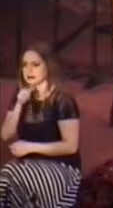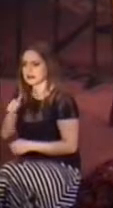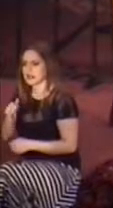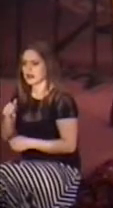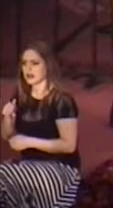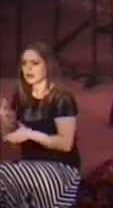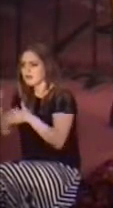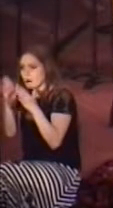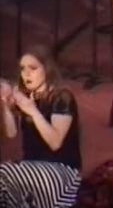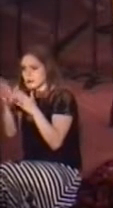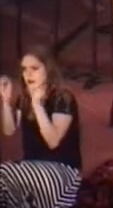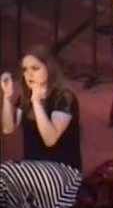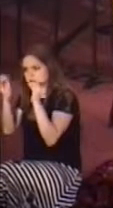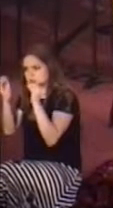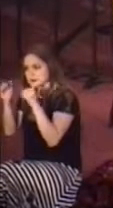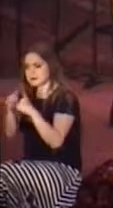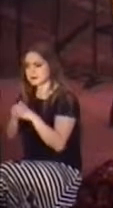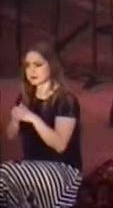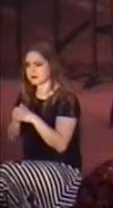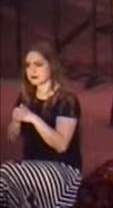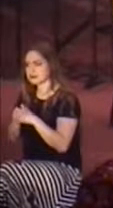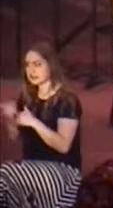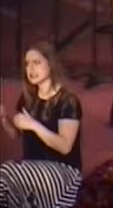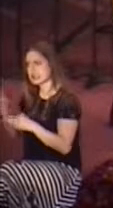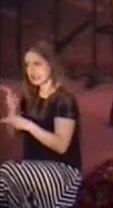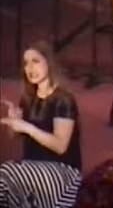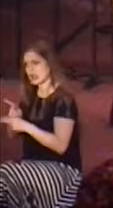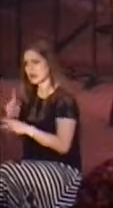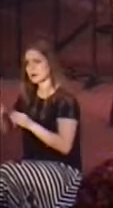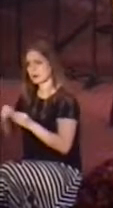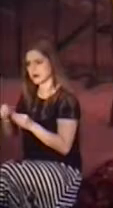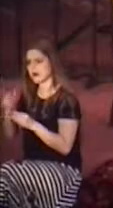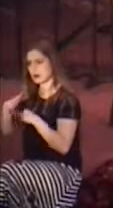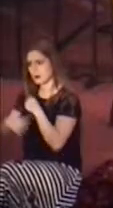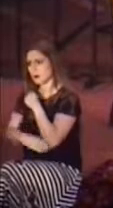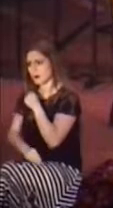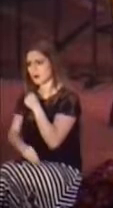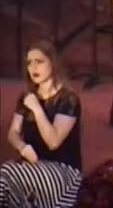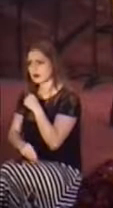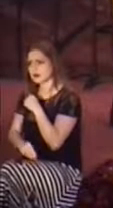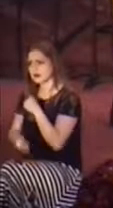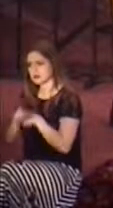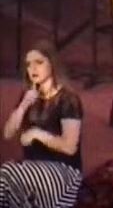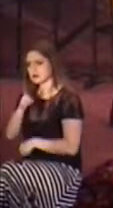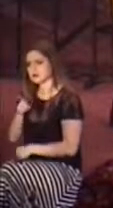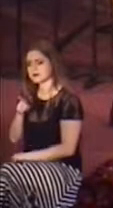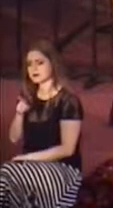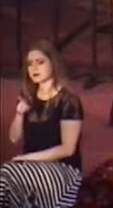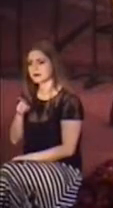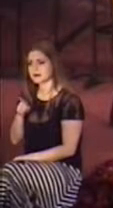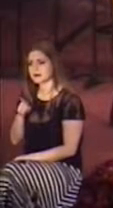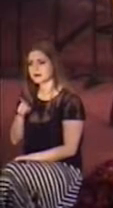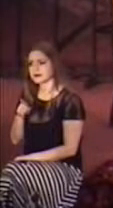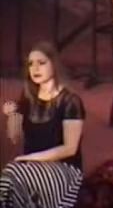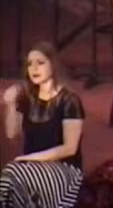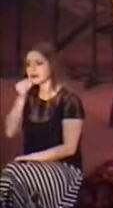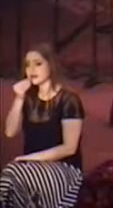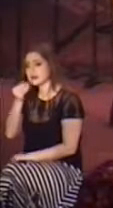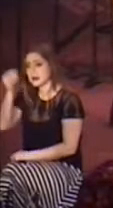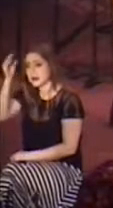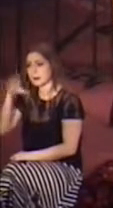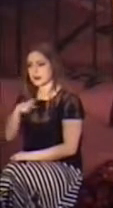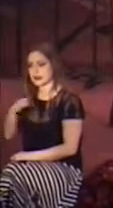But we must not conclude that he didn't care about the poor, and we shouldn't either. We know that he did. He even fed men when